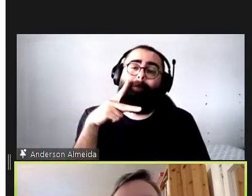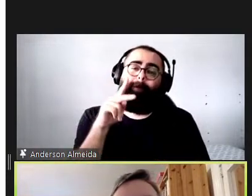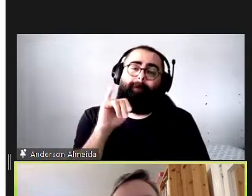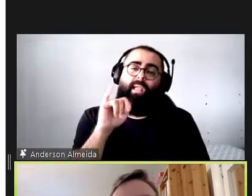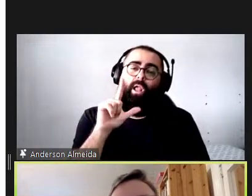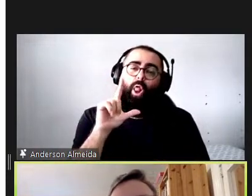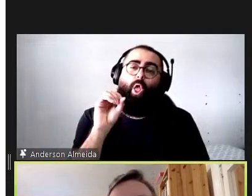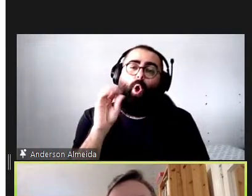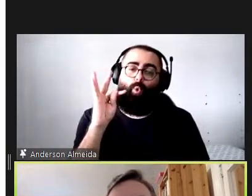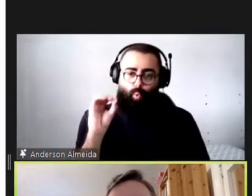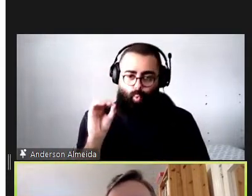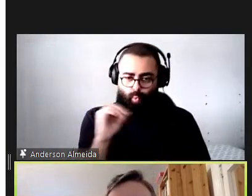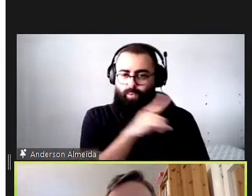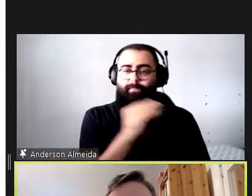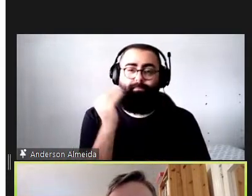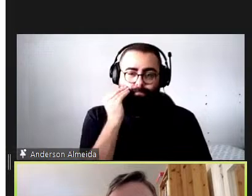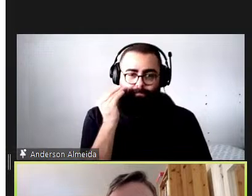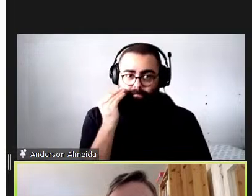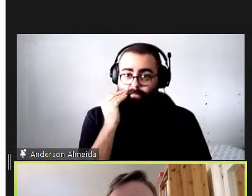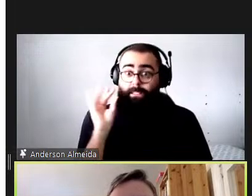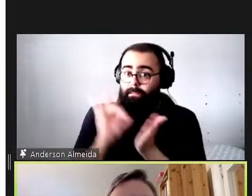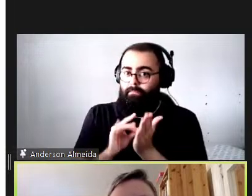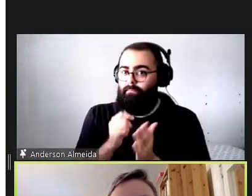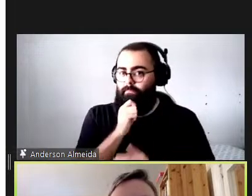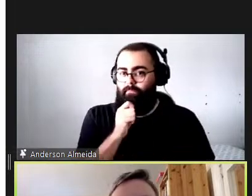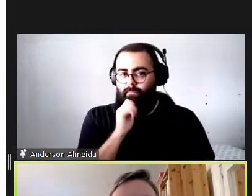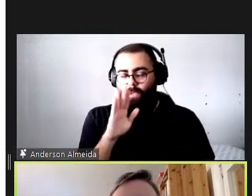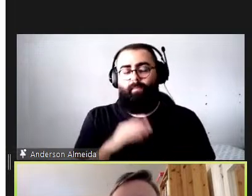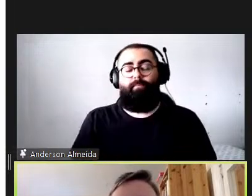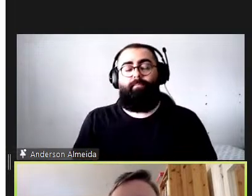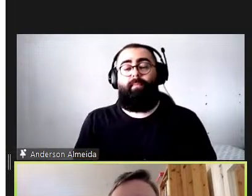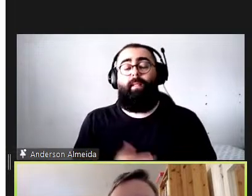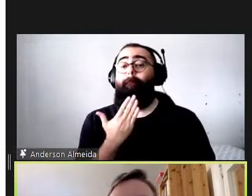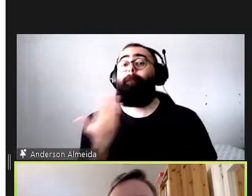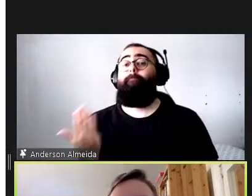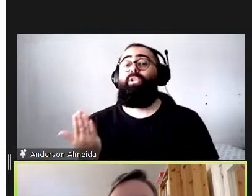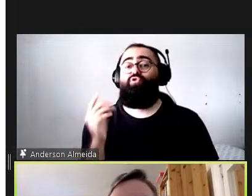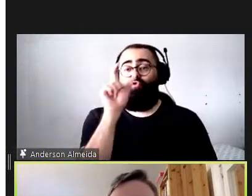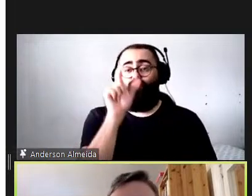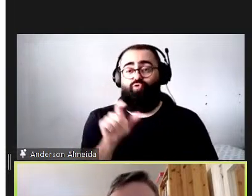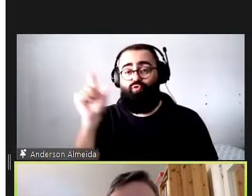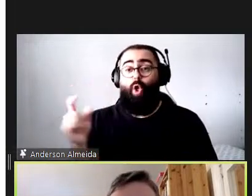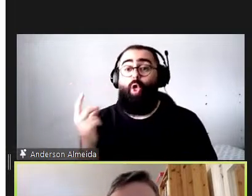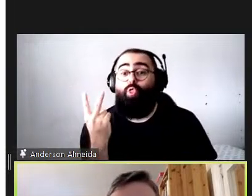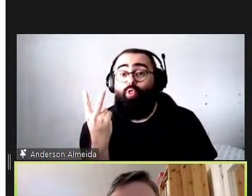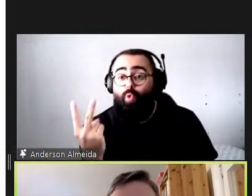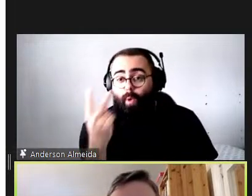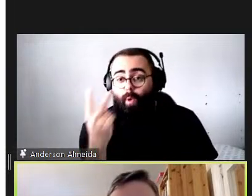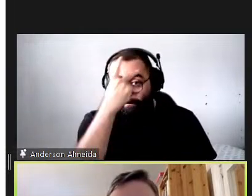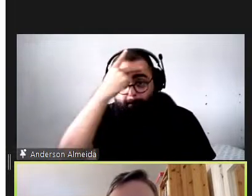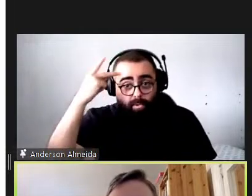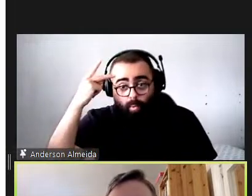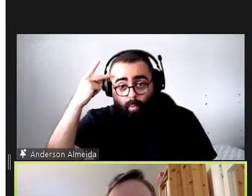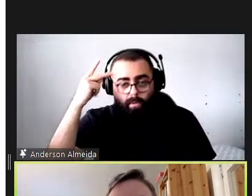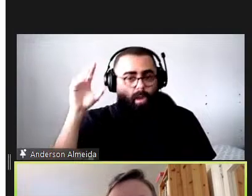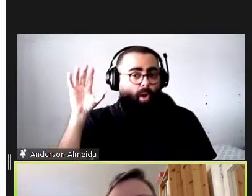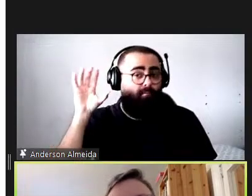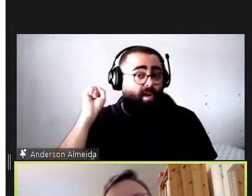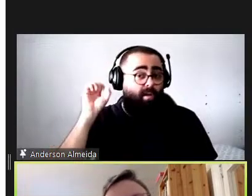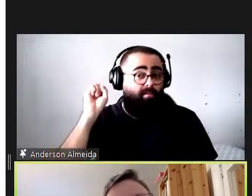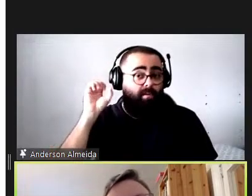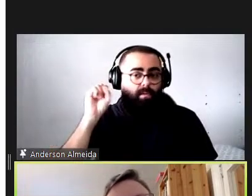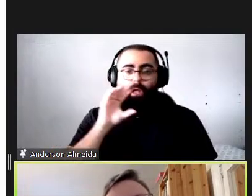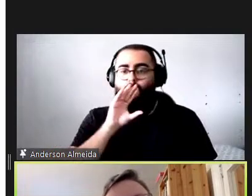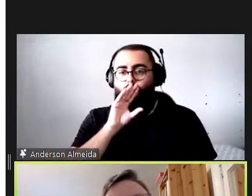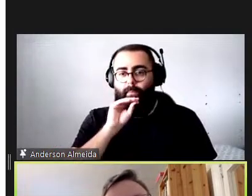And we asked the speakers to produce one of 2 nonsense words. We presented them as names